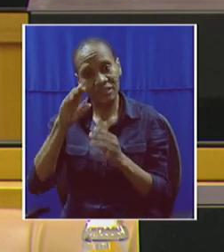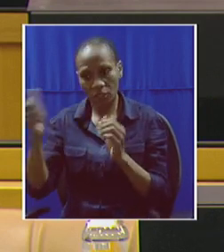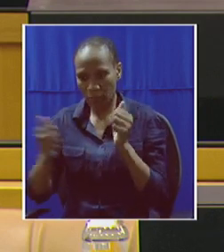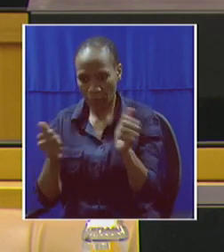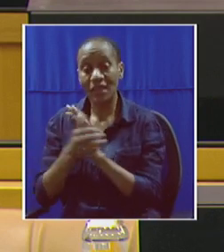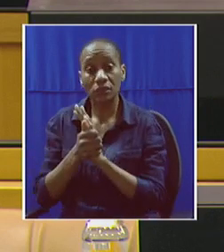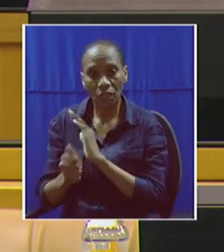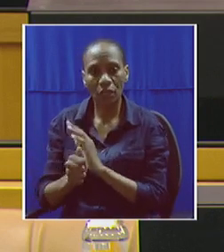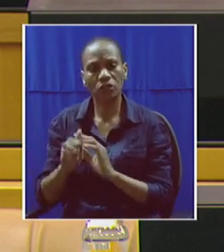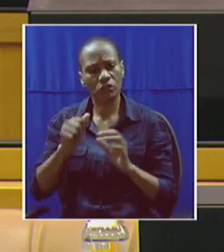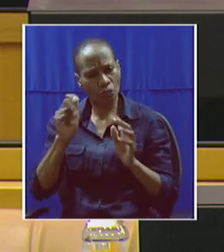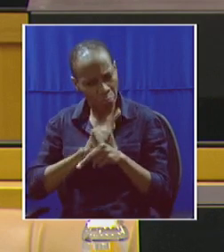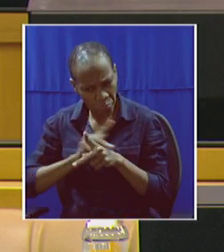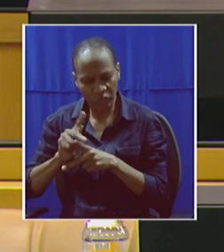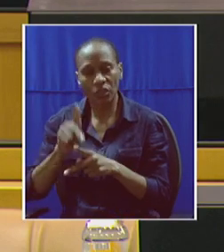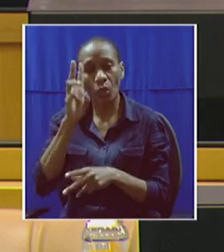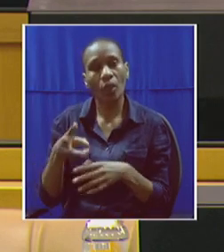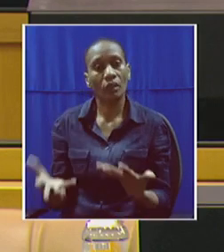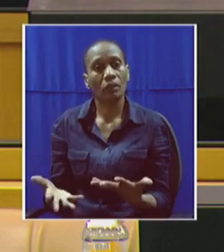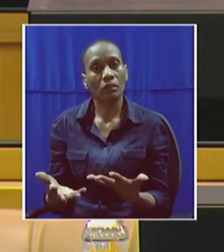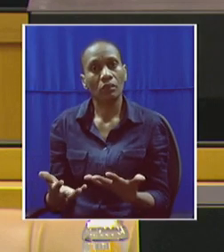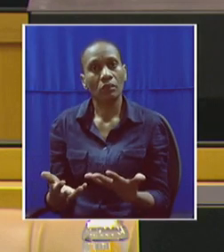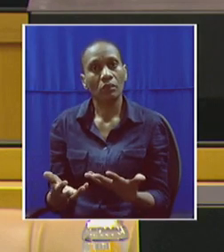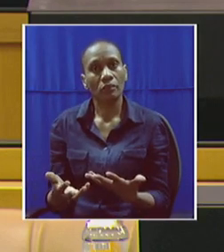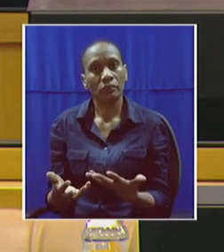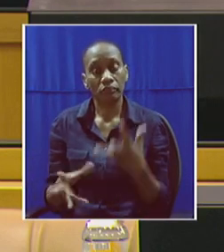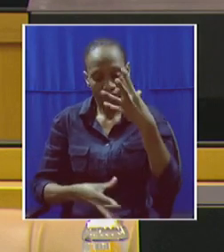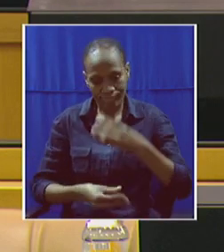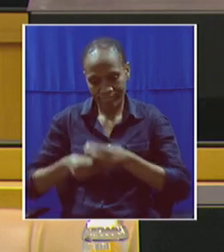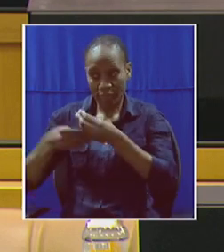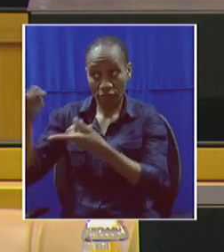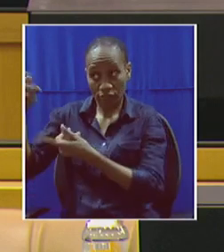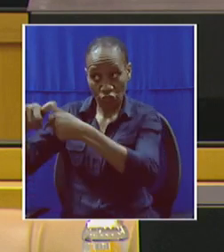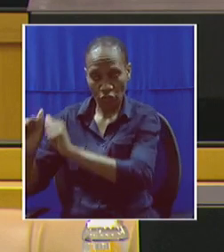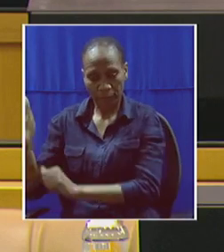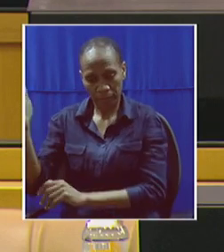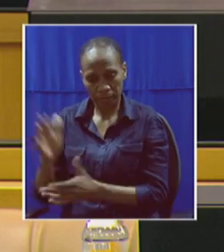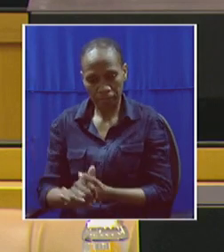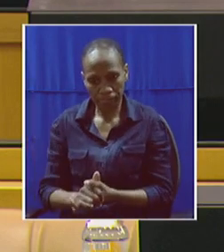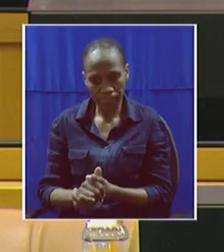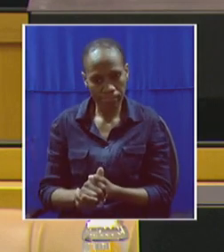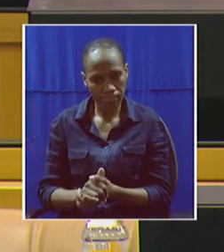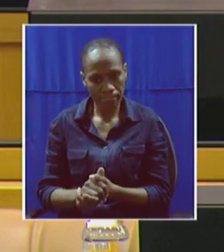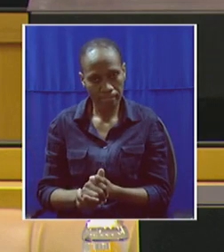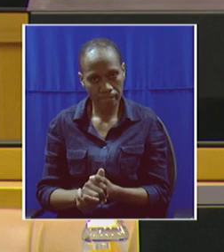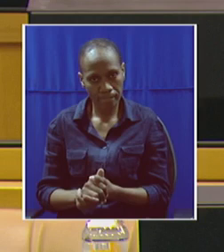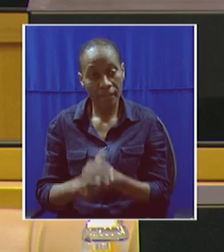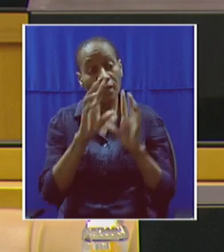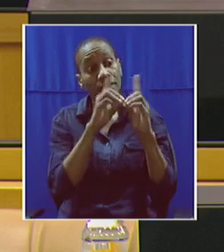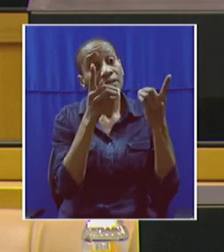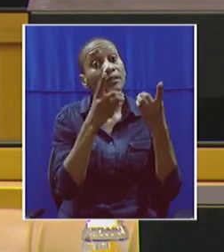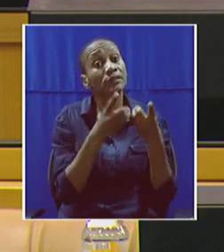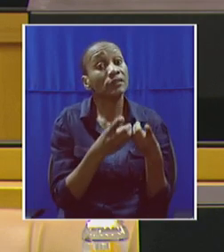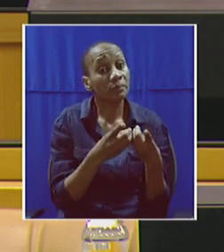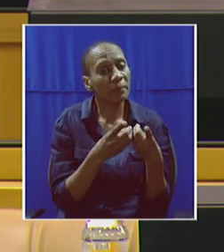and competences um in addition chair uh the department has